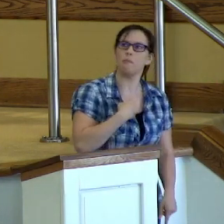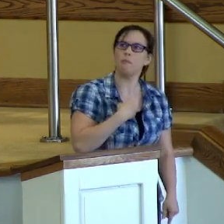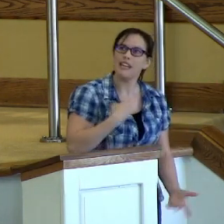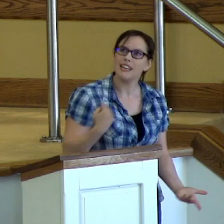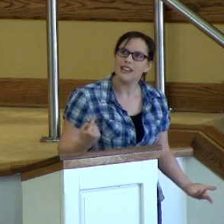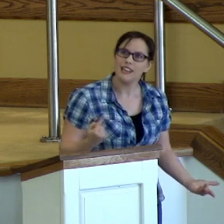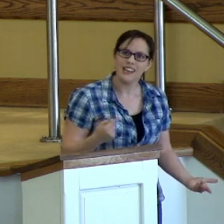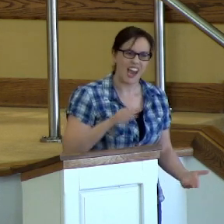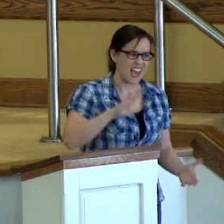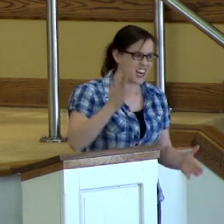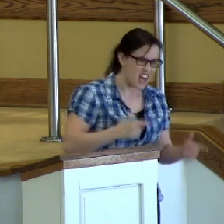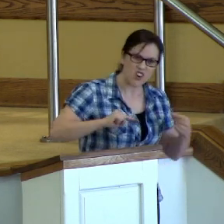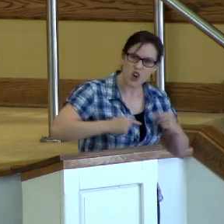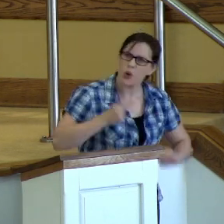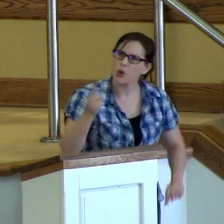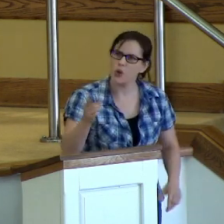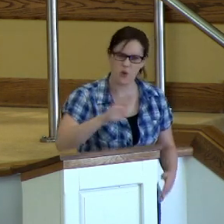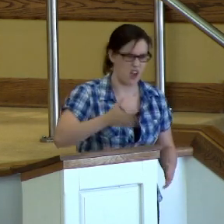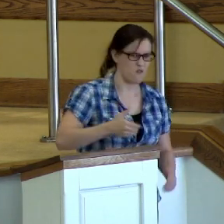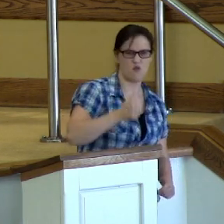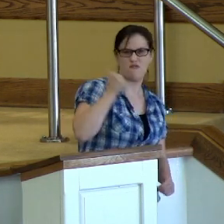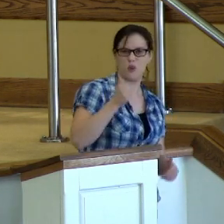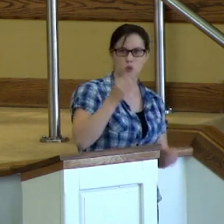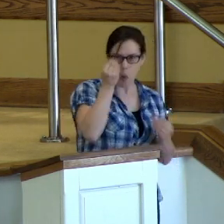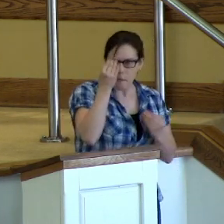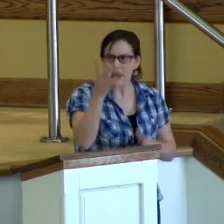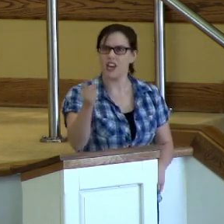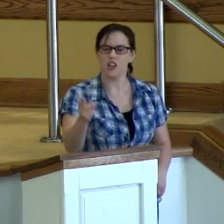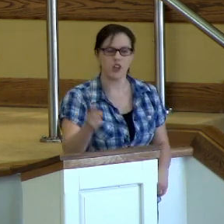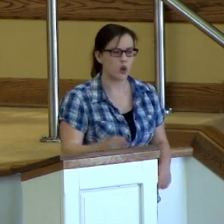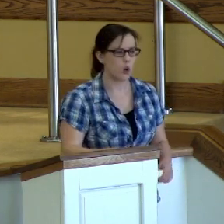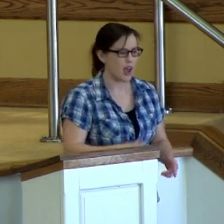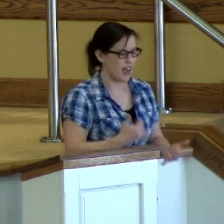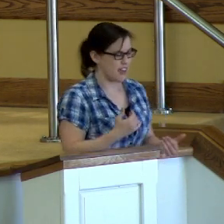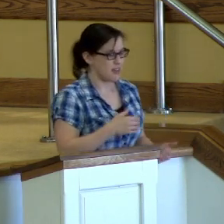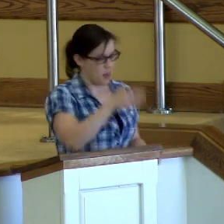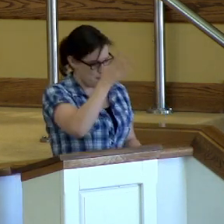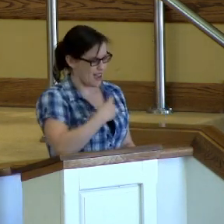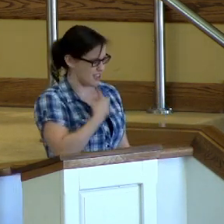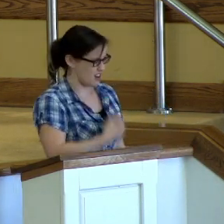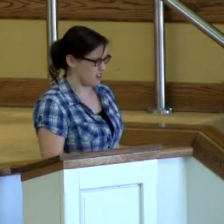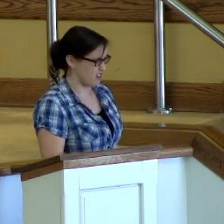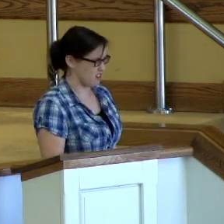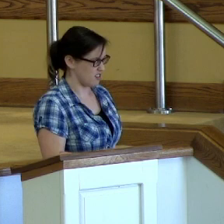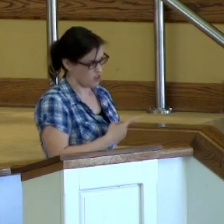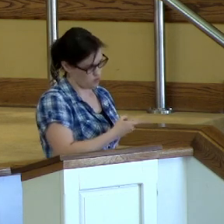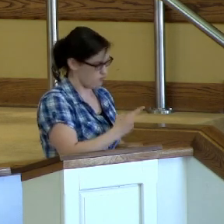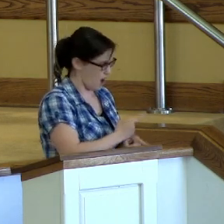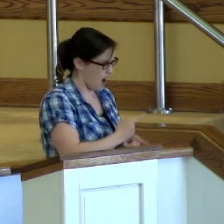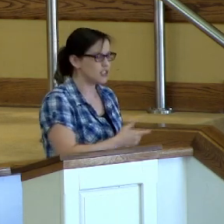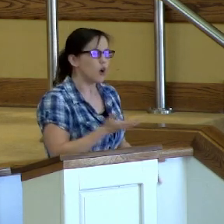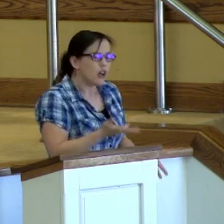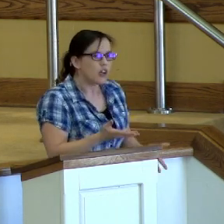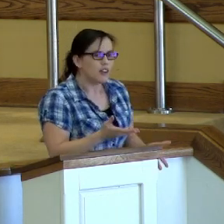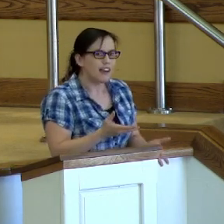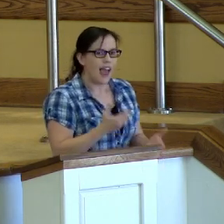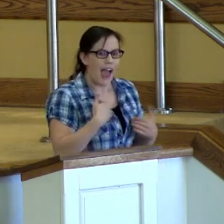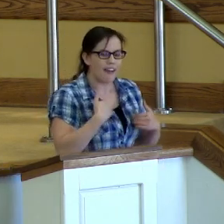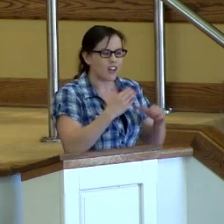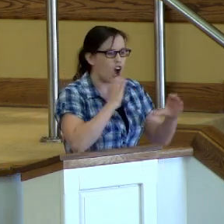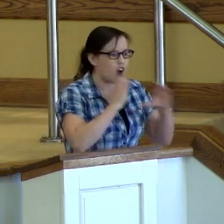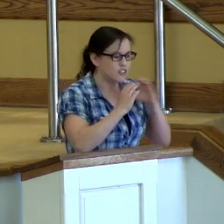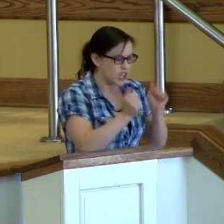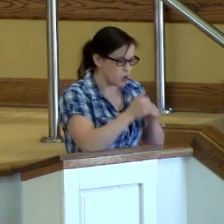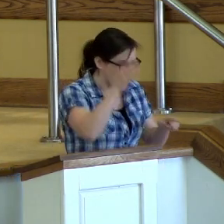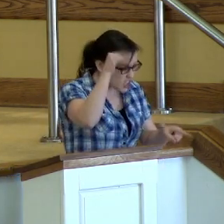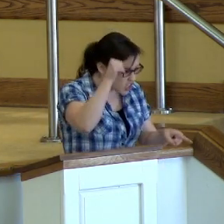to do so unto thee? And he say, nay. I mean, he's having a conversation with his donkey, and it doesn't even realize what's going on. He's so mad. He's so